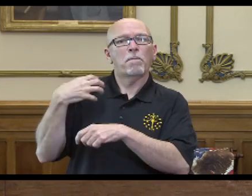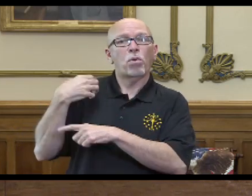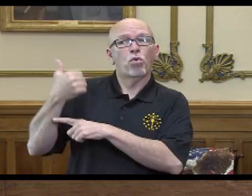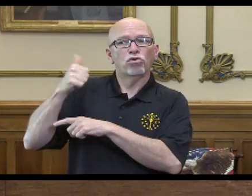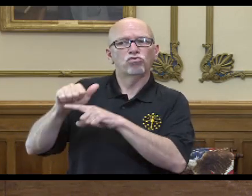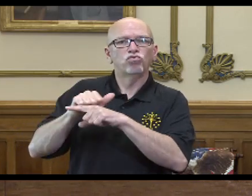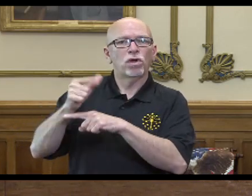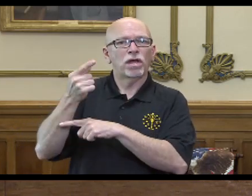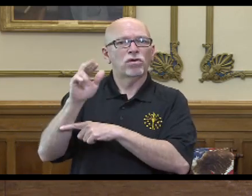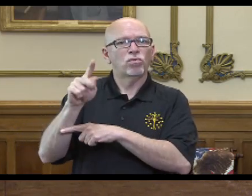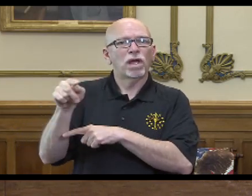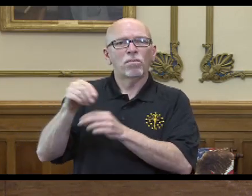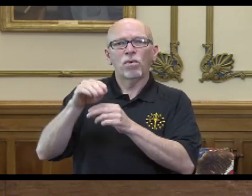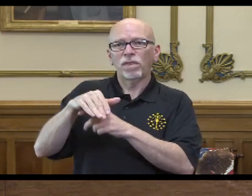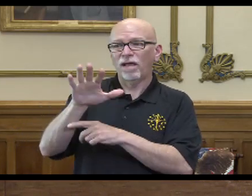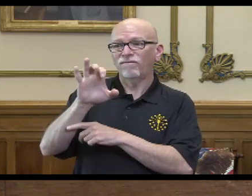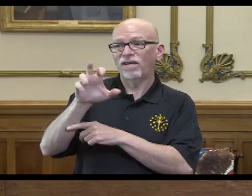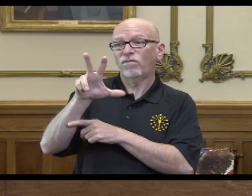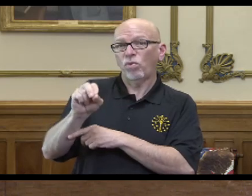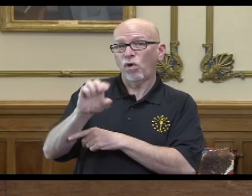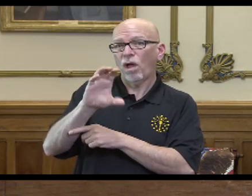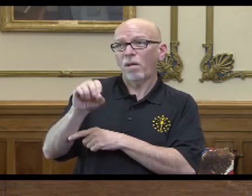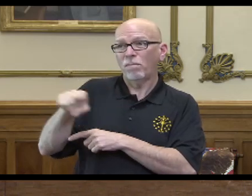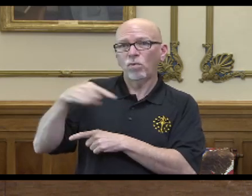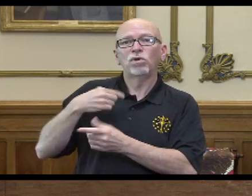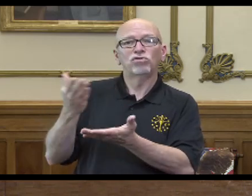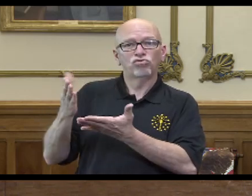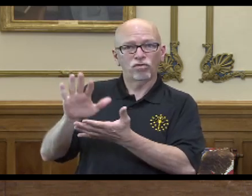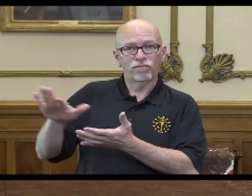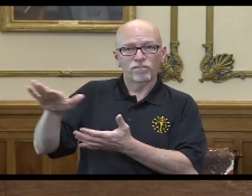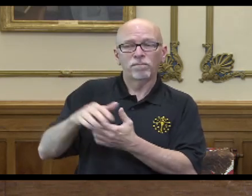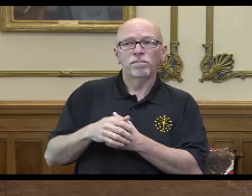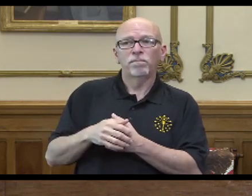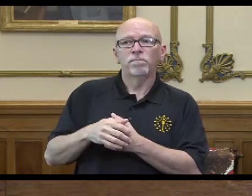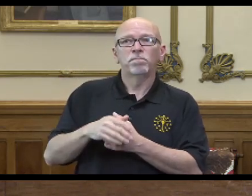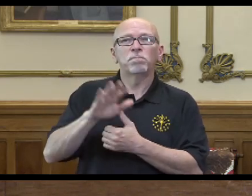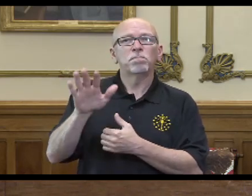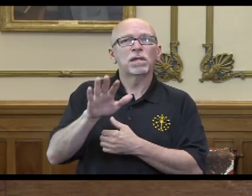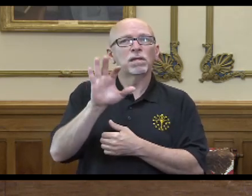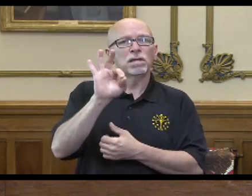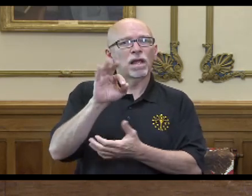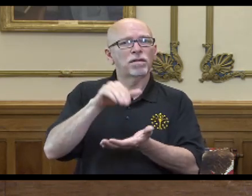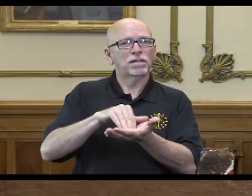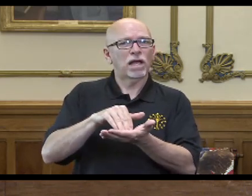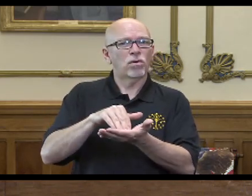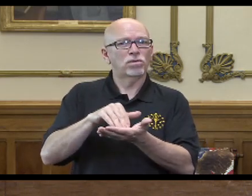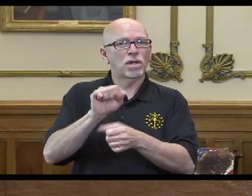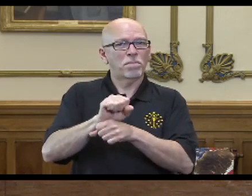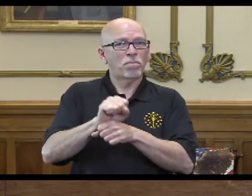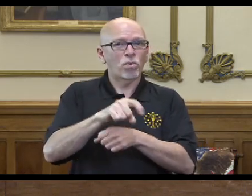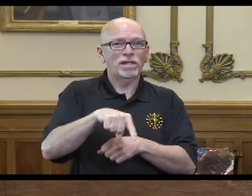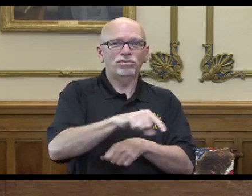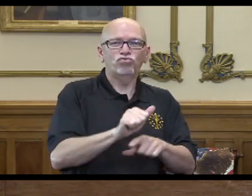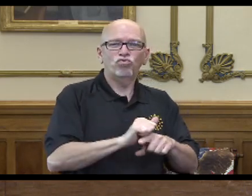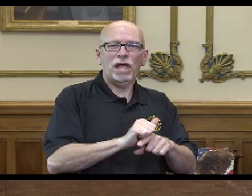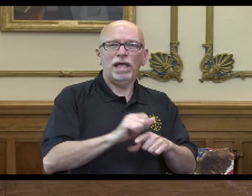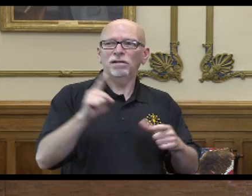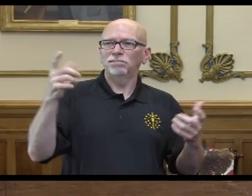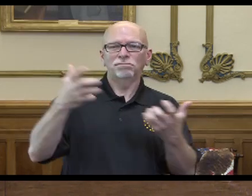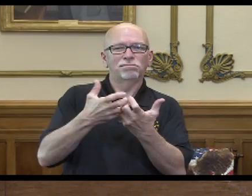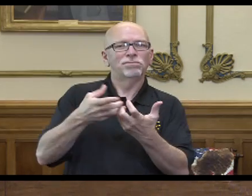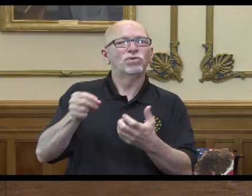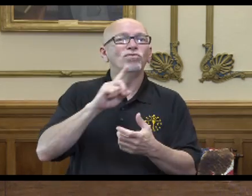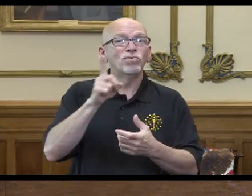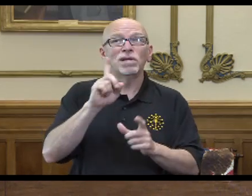than 530 employers served and nearly 9,000 employees trained. So this really is